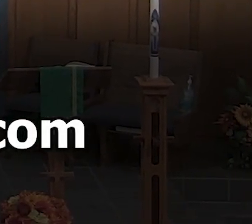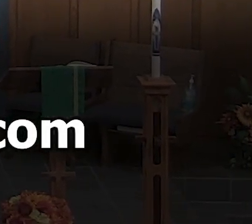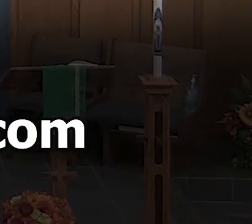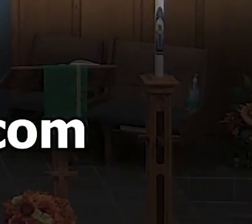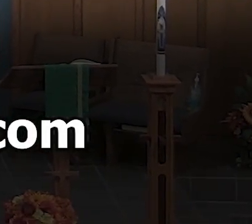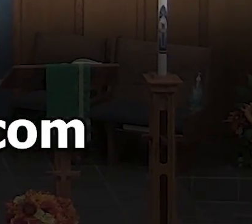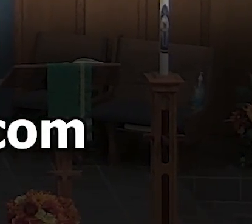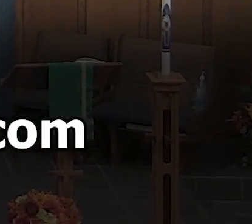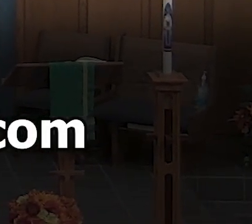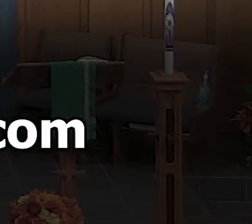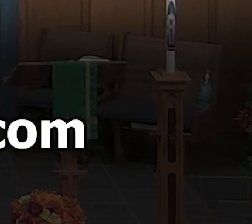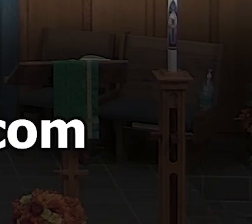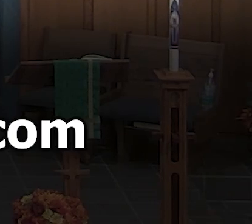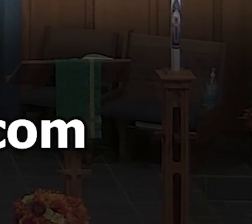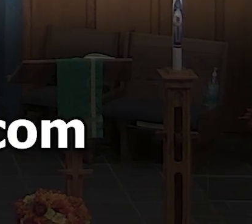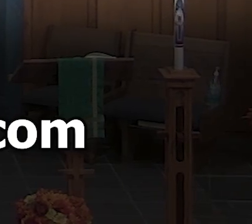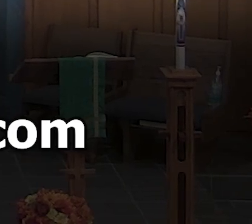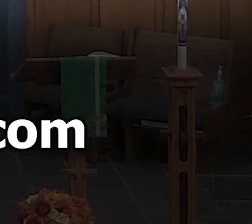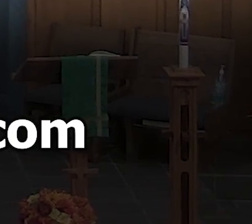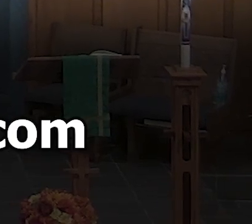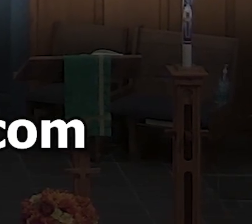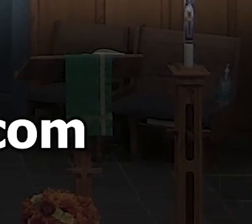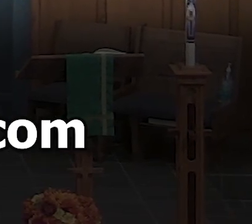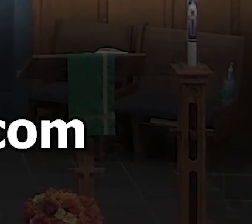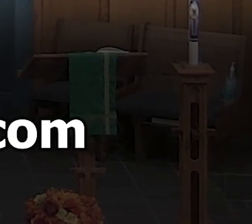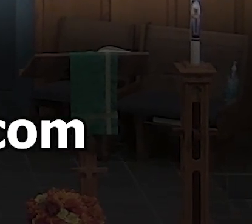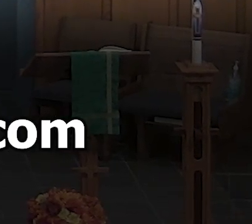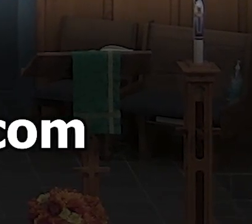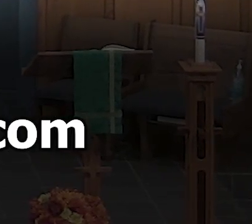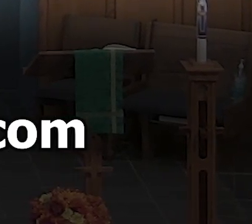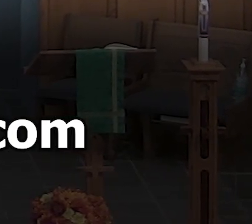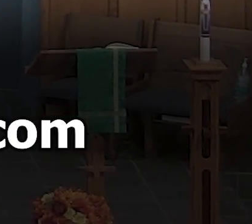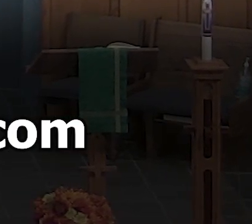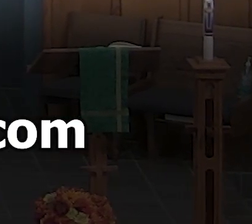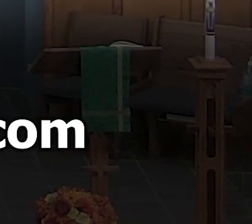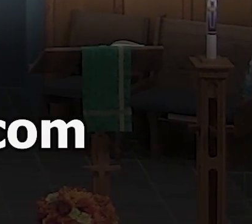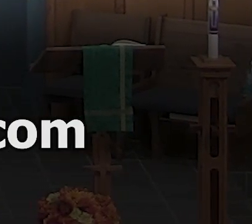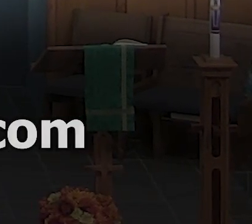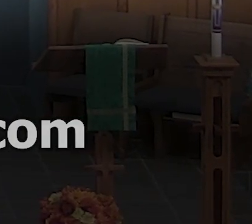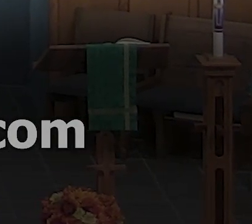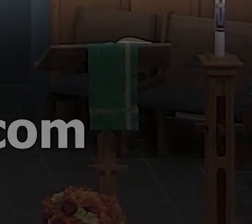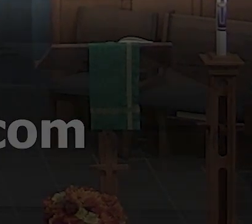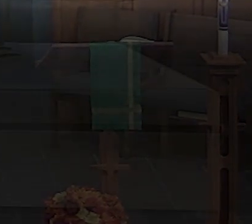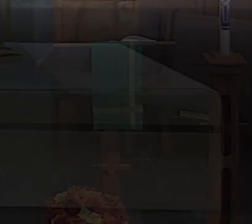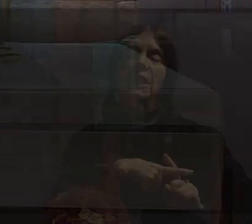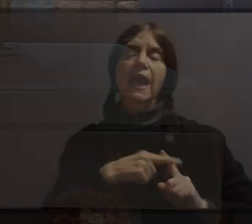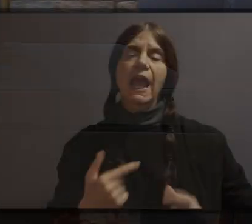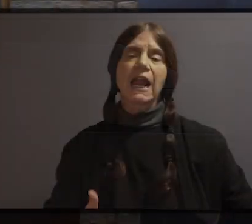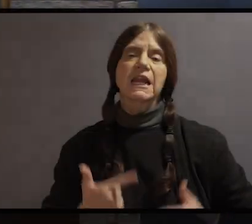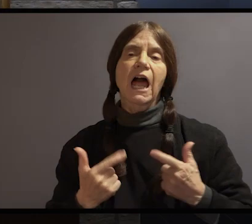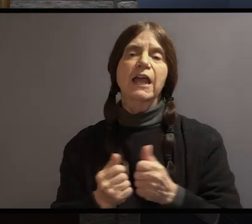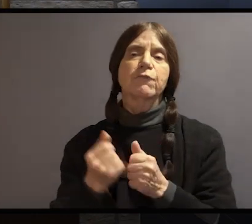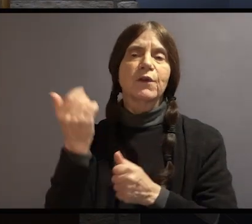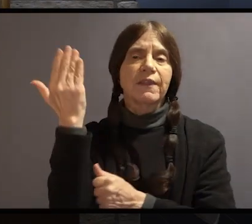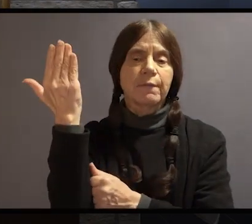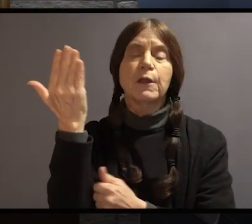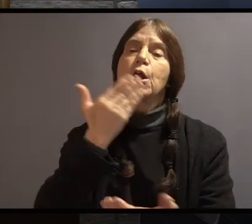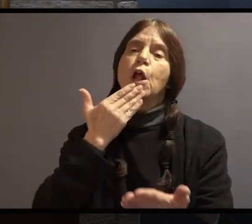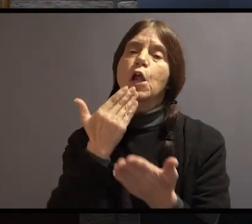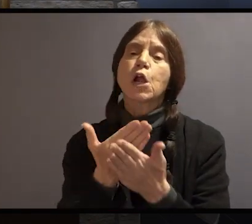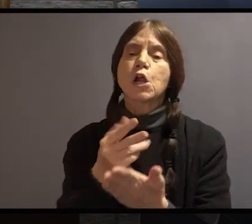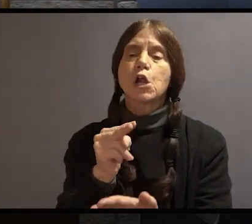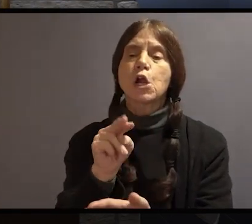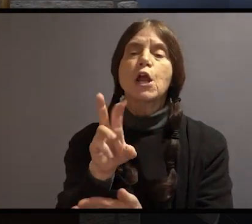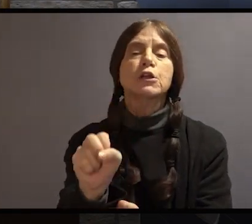and congregations of the Lutheran Church Missouri Synod from your surrounding area. On today's program, my friends, the good